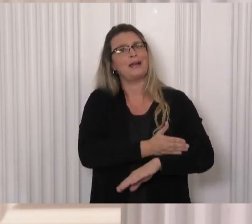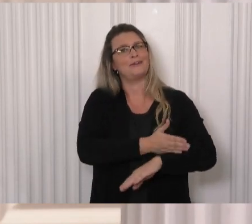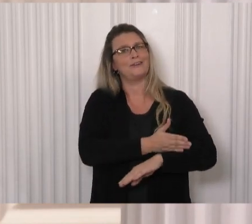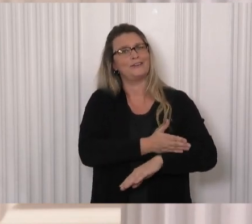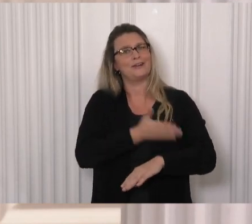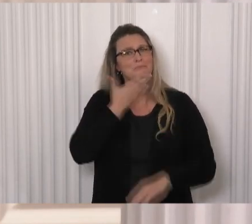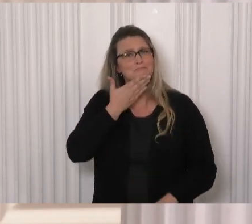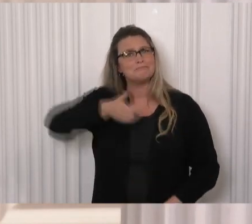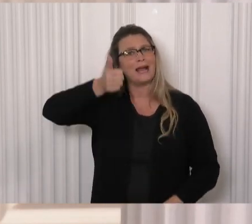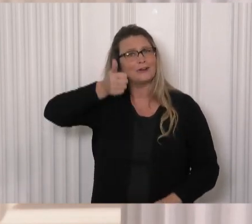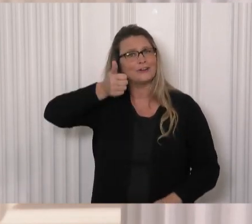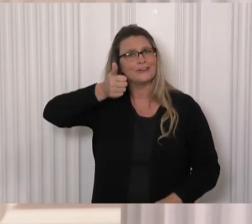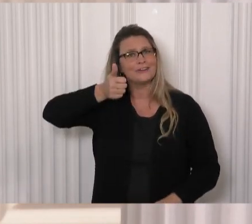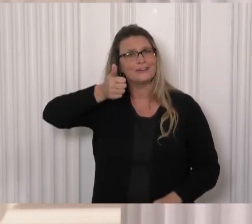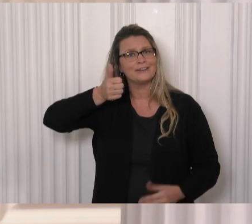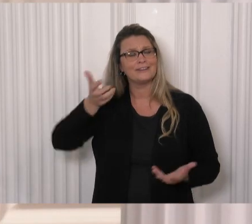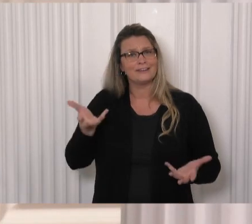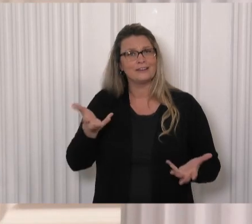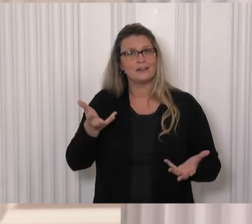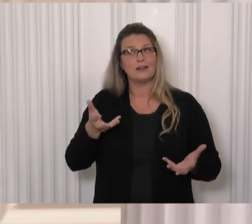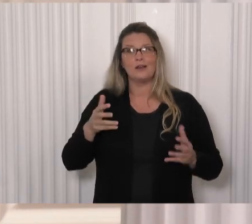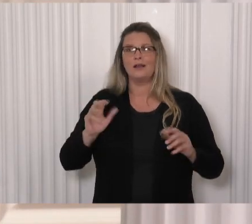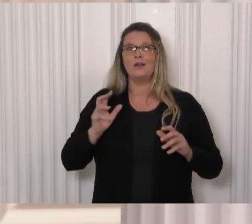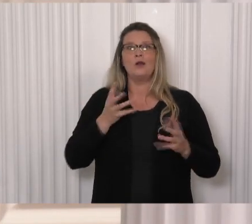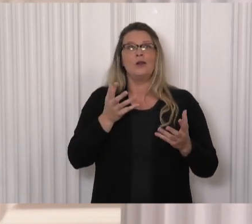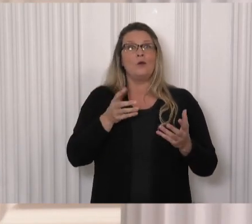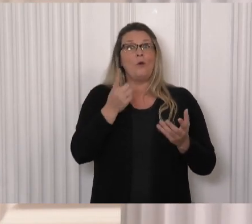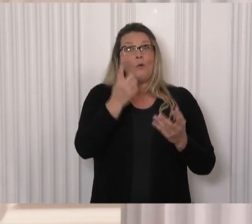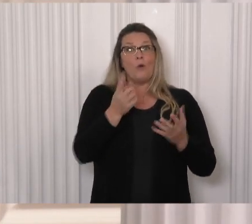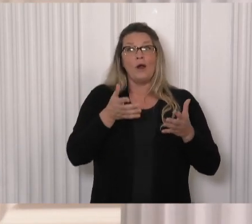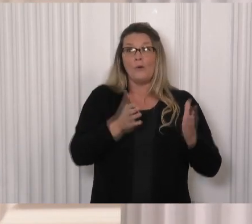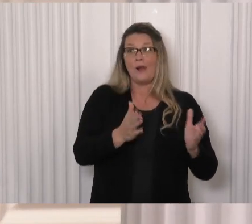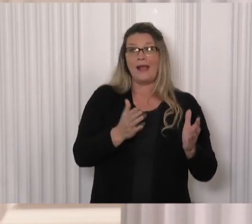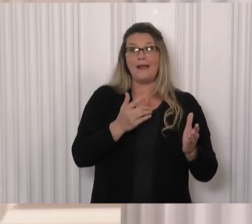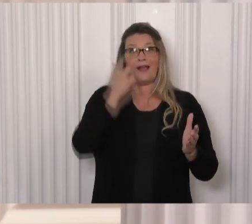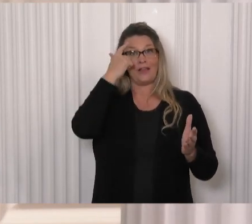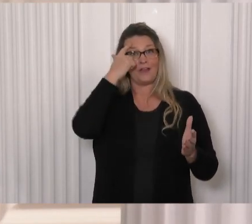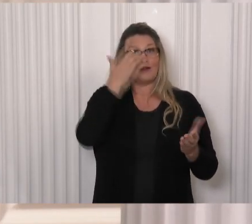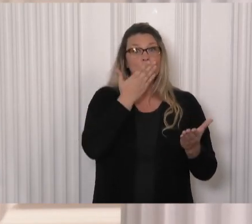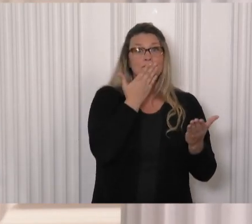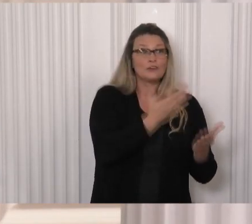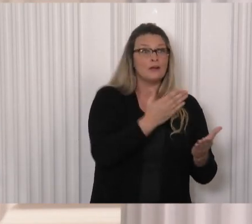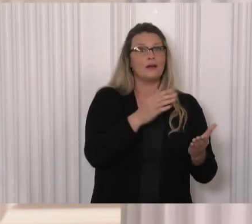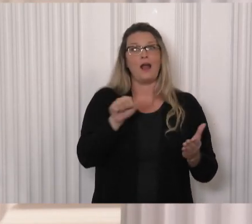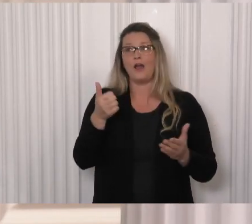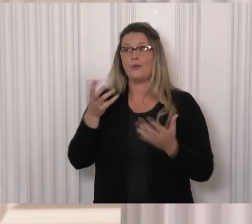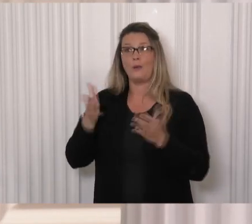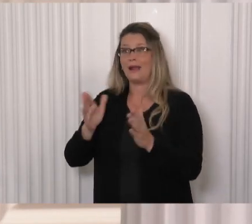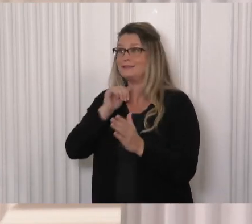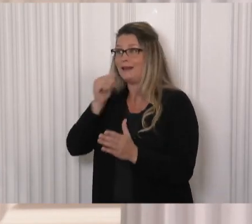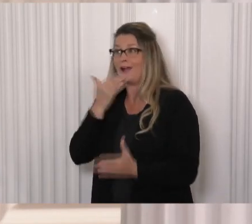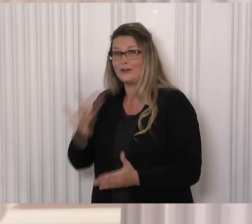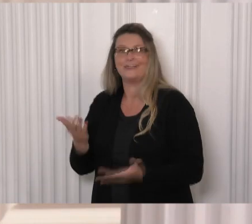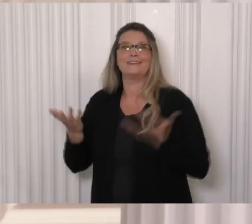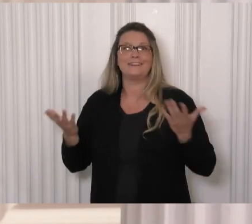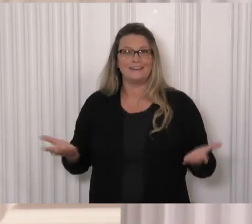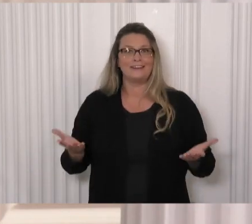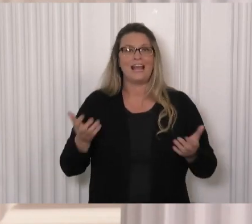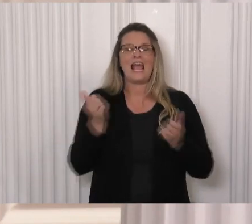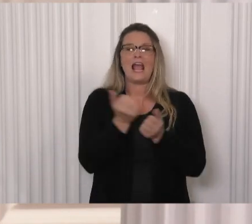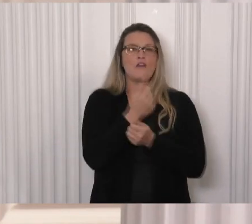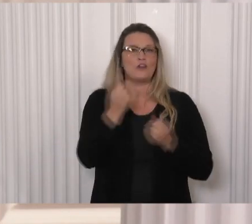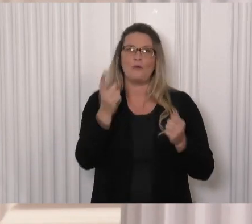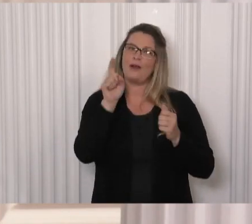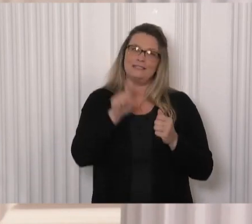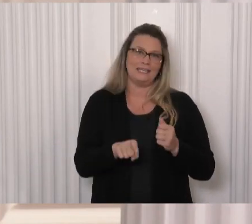were in some ways winning the battle, but in other ways we were losing the battle. Everyone needs to be